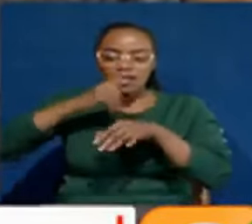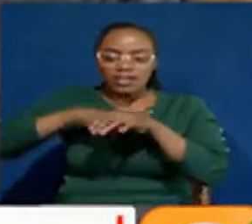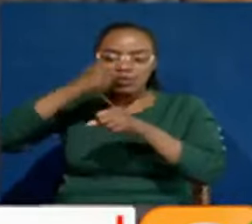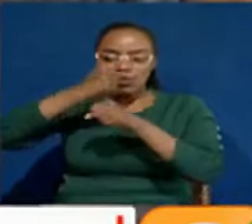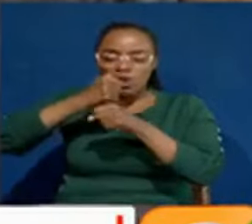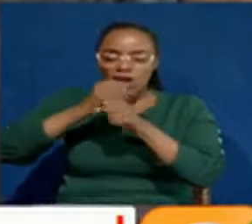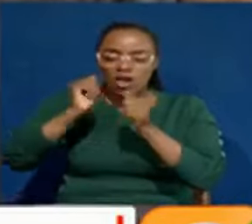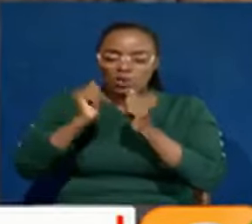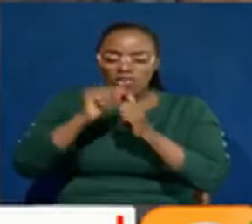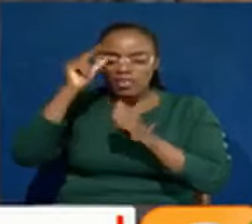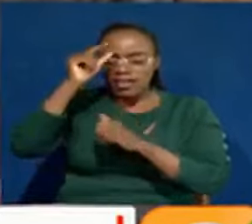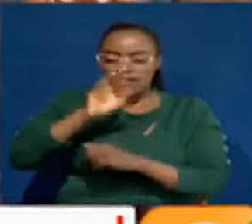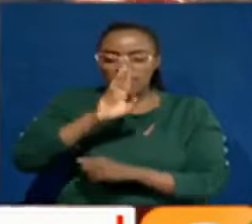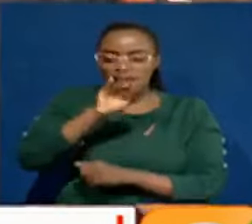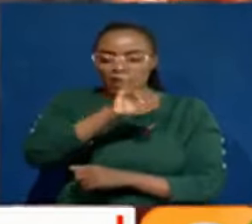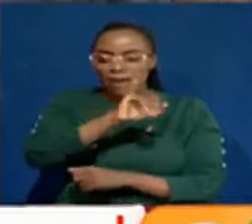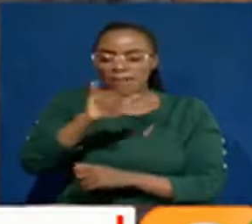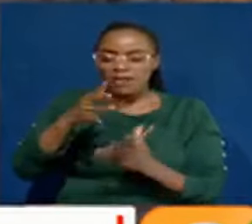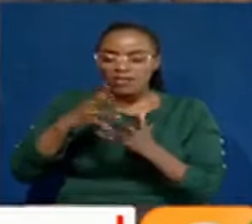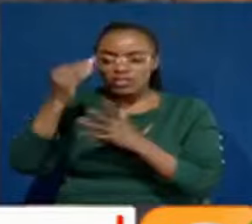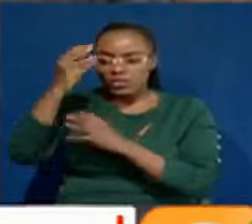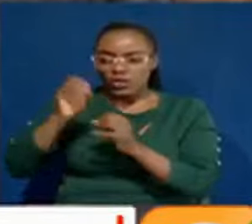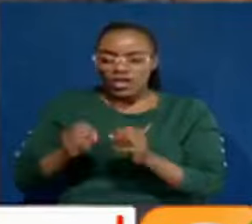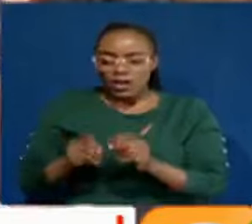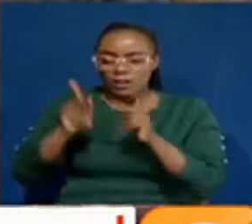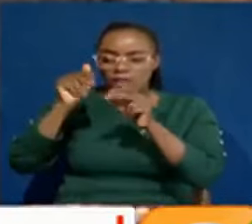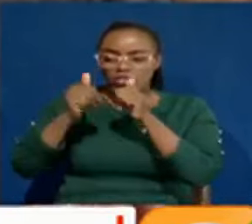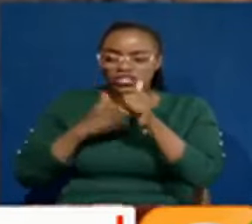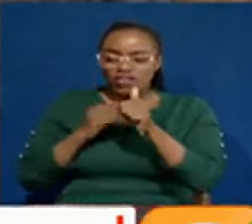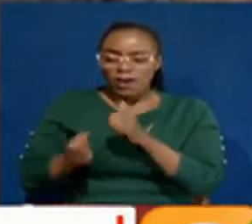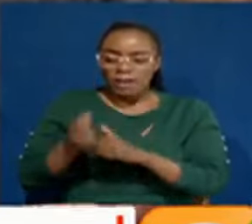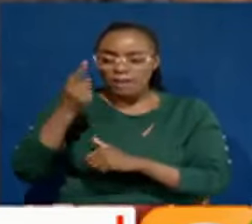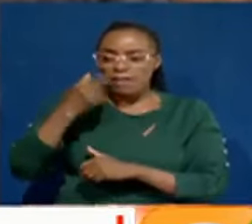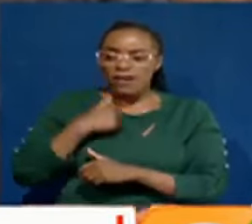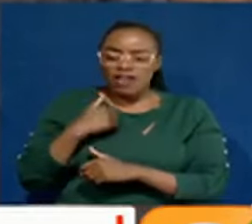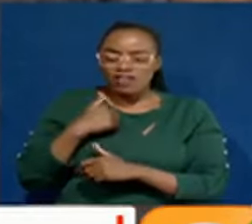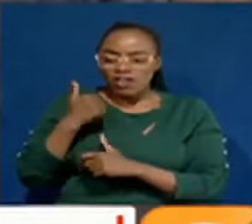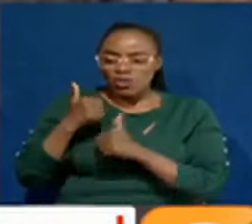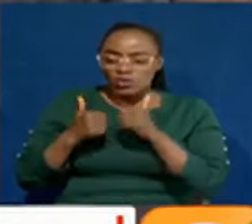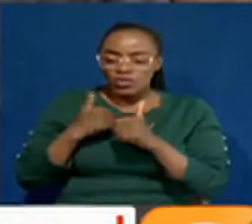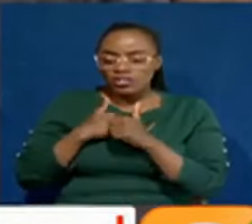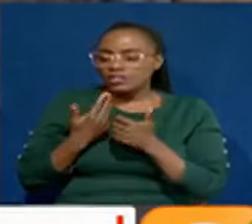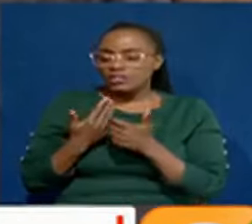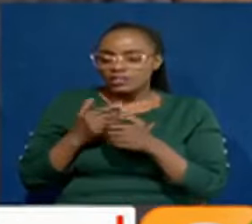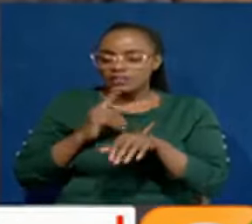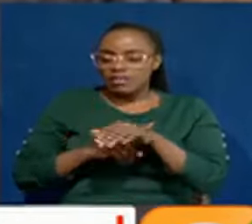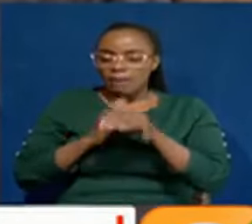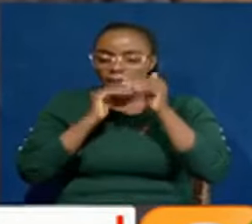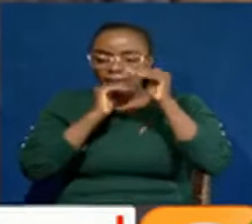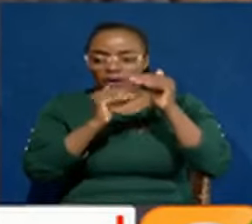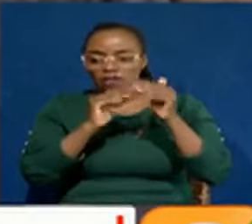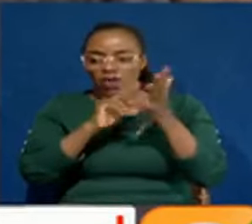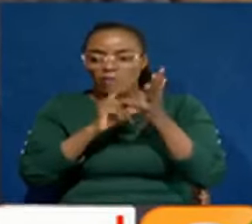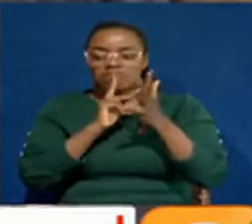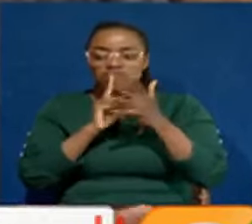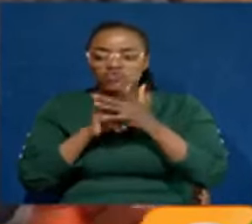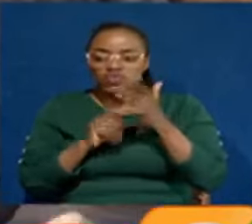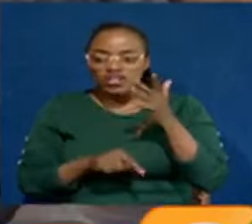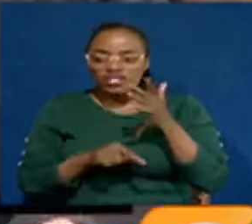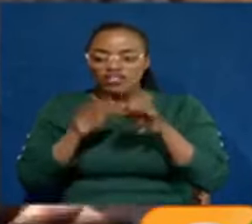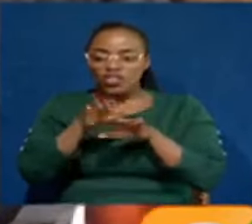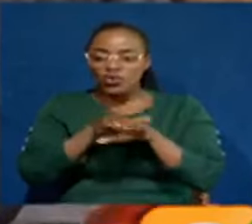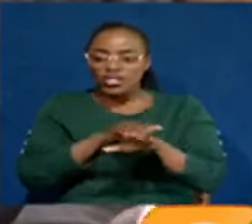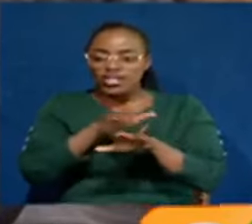Jonathan B. I'm going because of an opportunity that has arisen, which is time-bound. It is not something that you will say